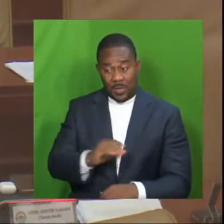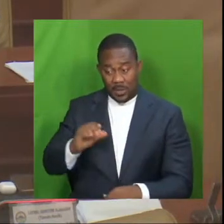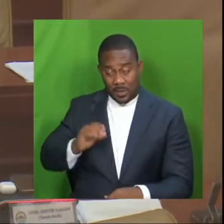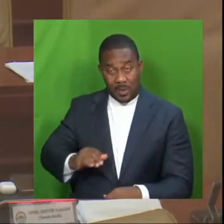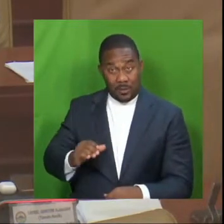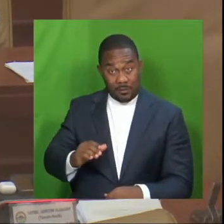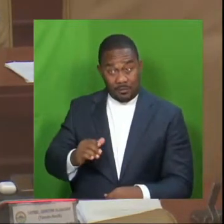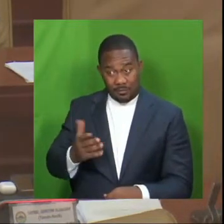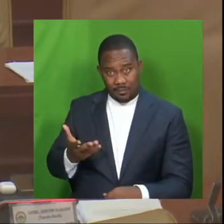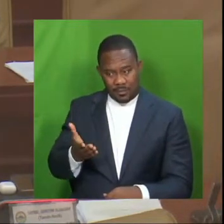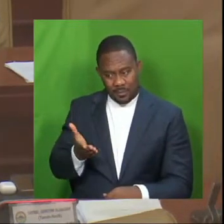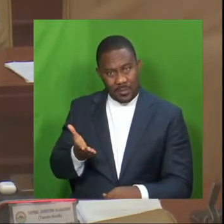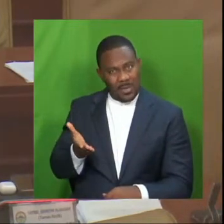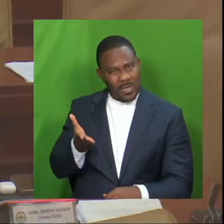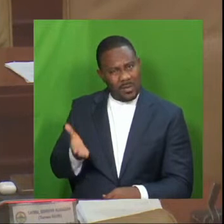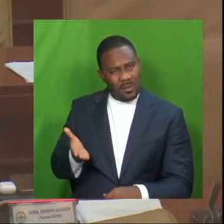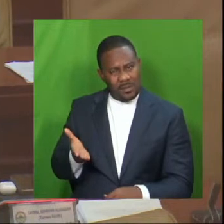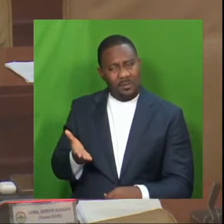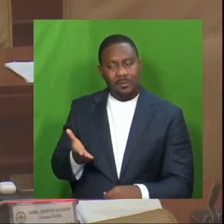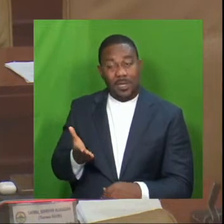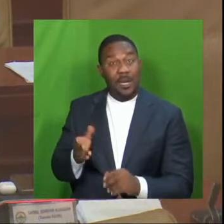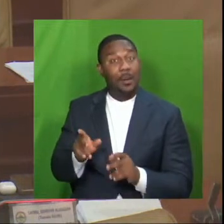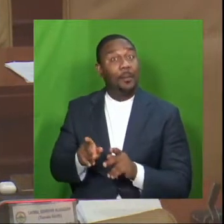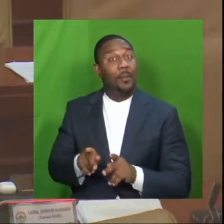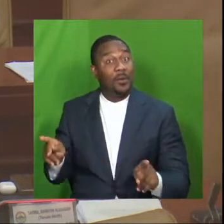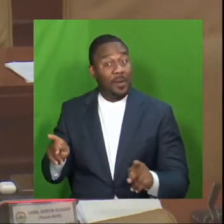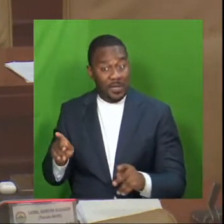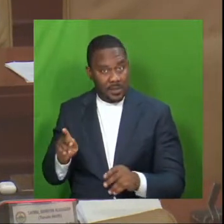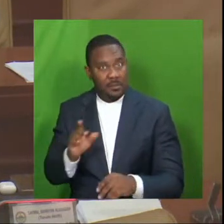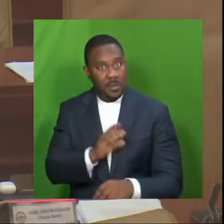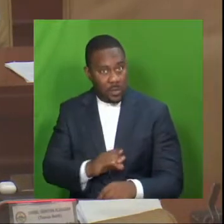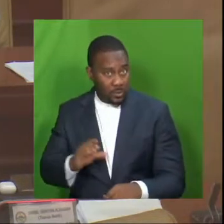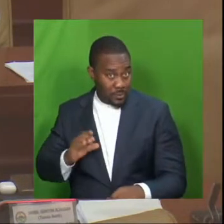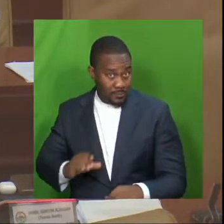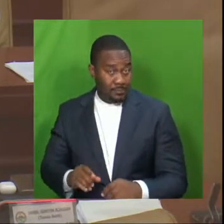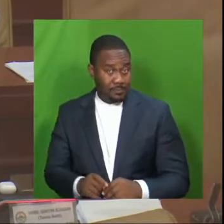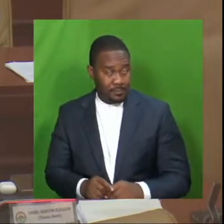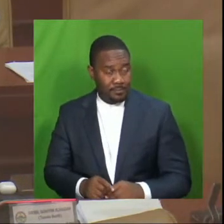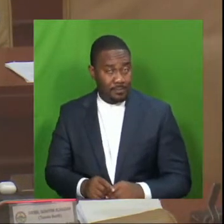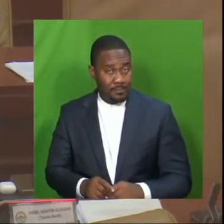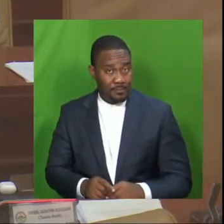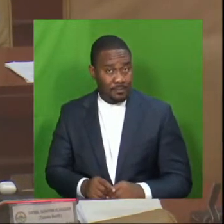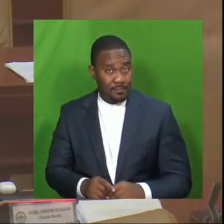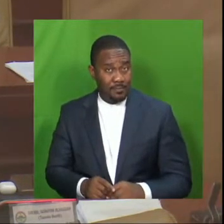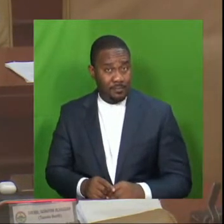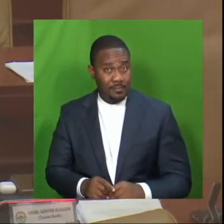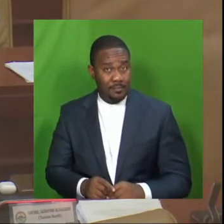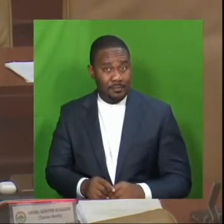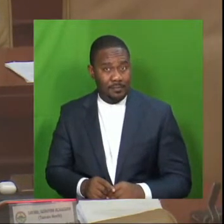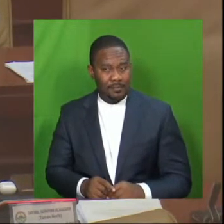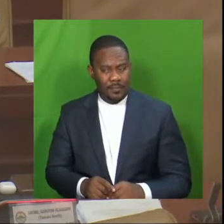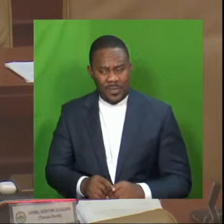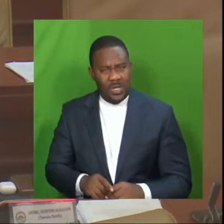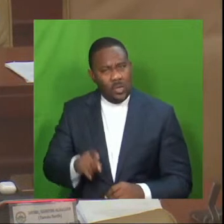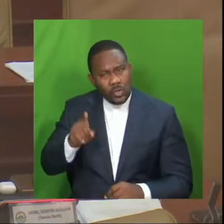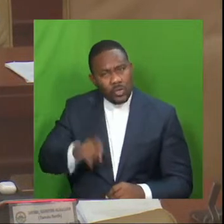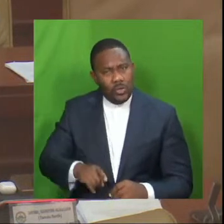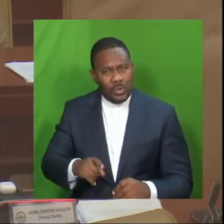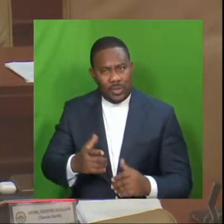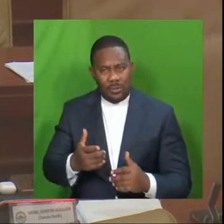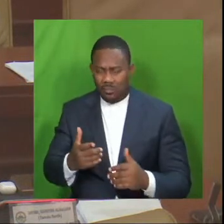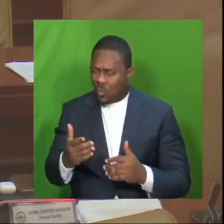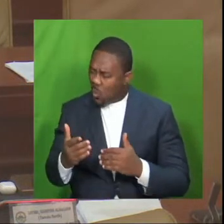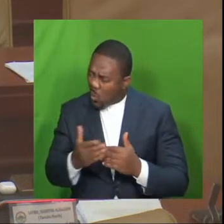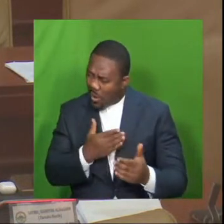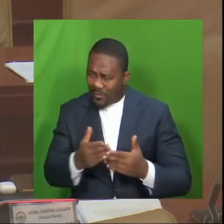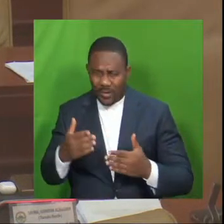committee here referred to as the Privileges Committee, by order of the House, to inquire into any complaint